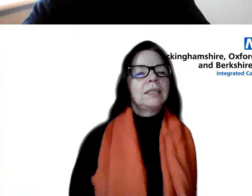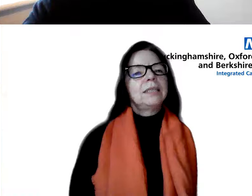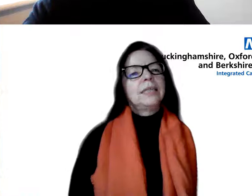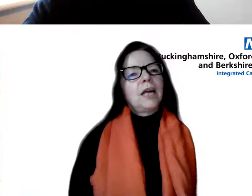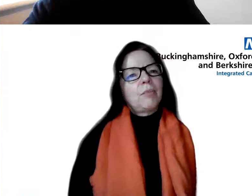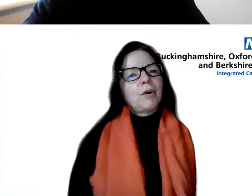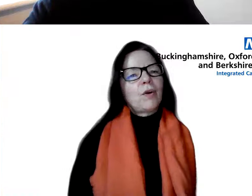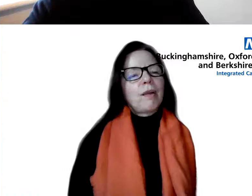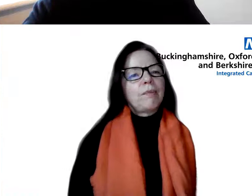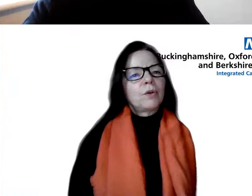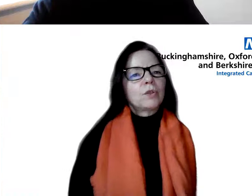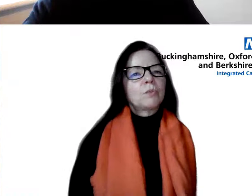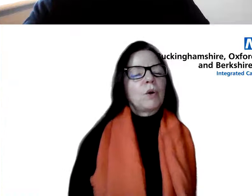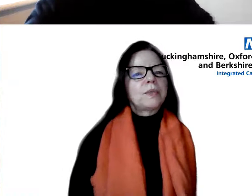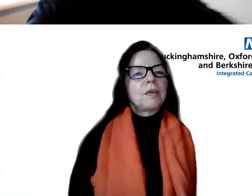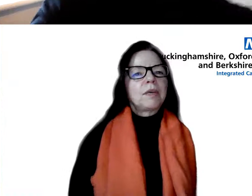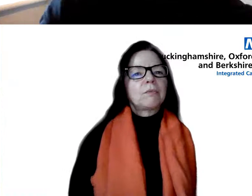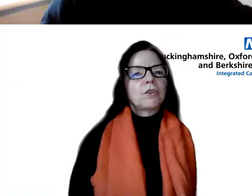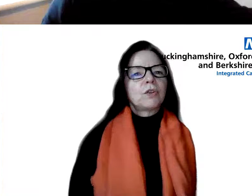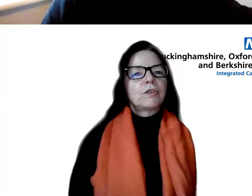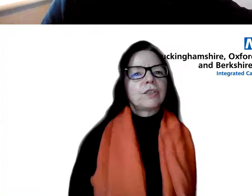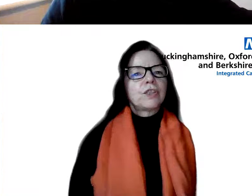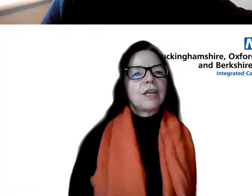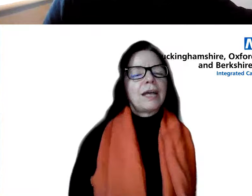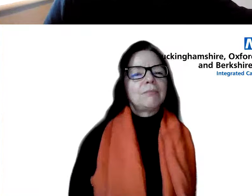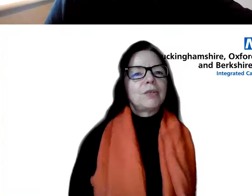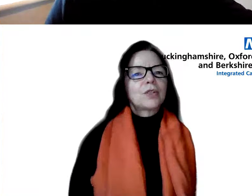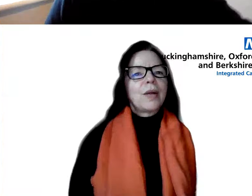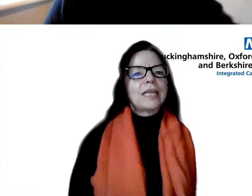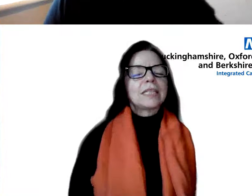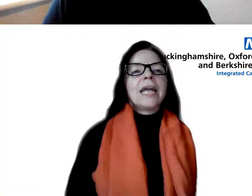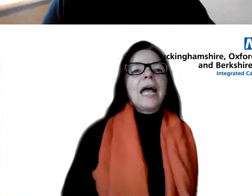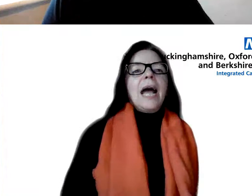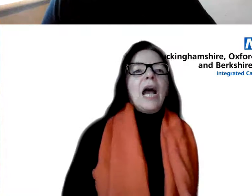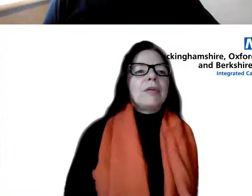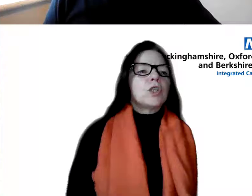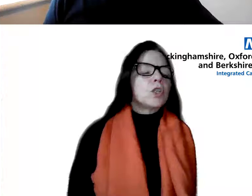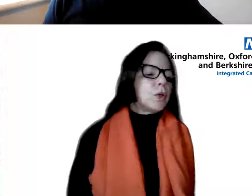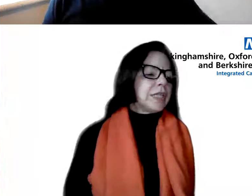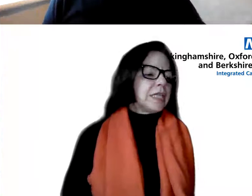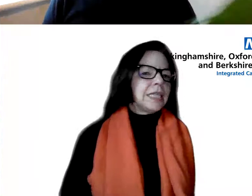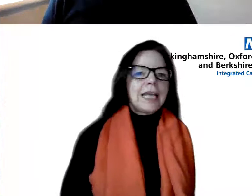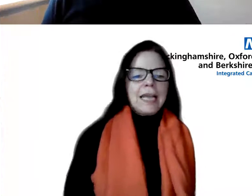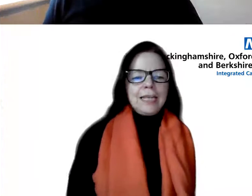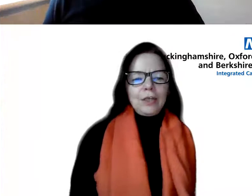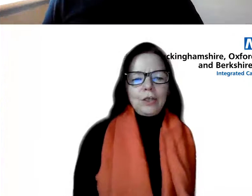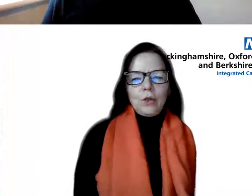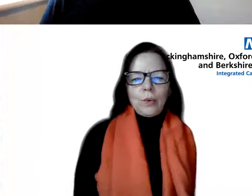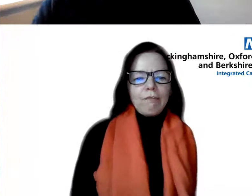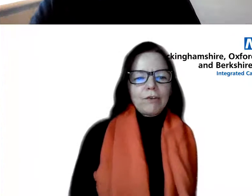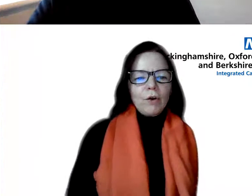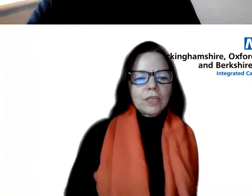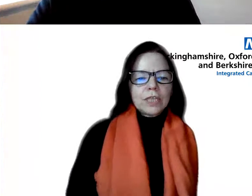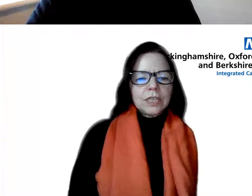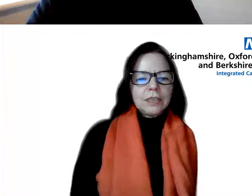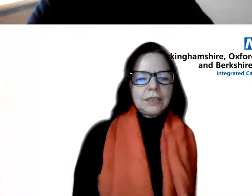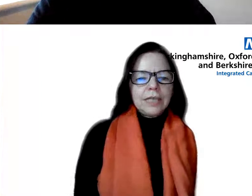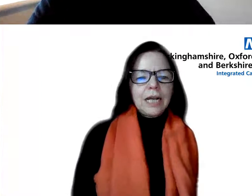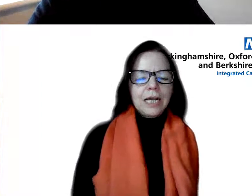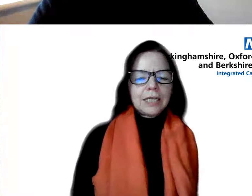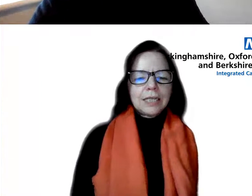social care program across Bob, so Buckinghamshire, Oxfordshire and Berkshire West. Just wanted to say you have